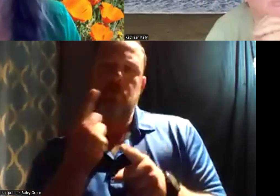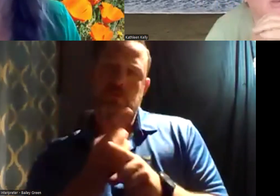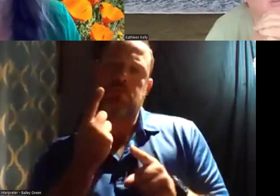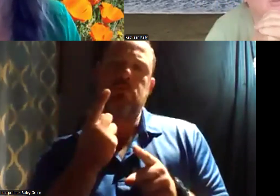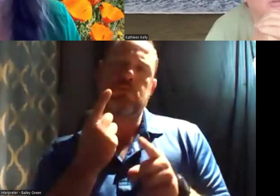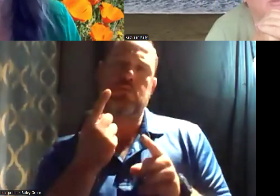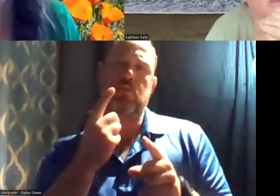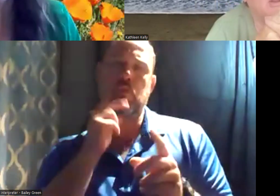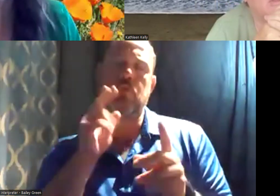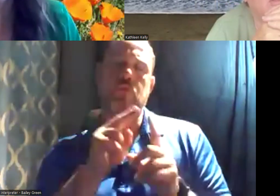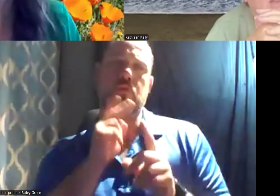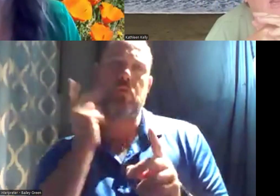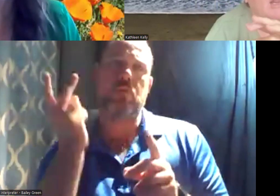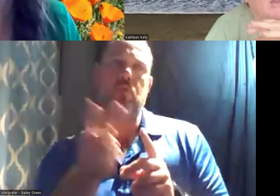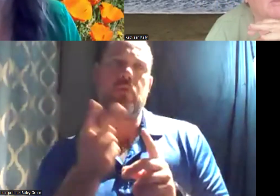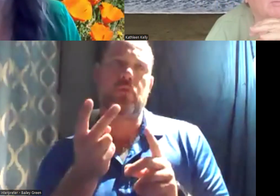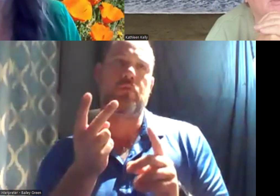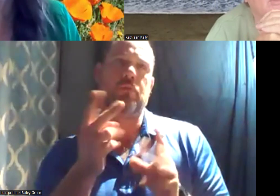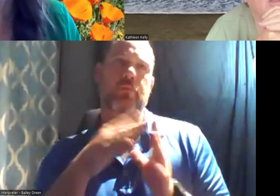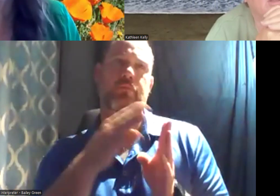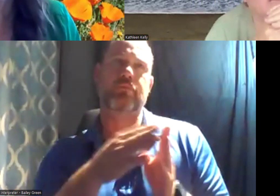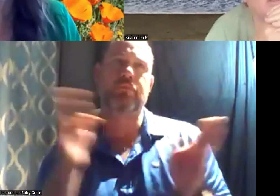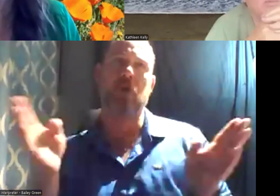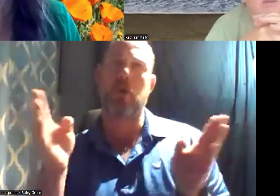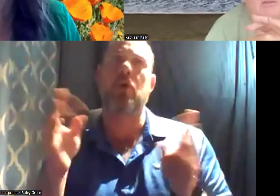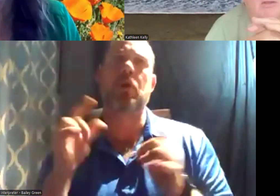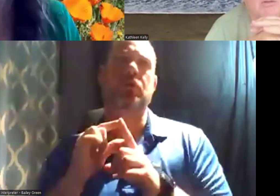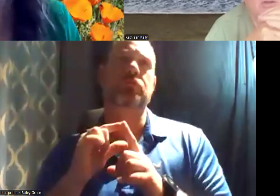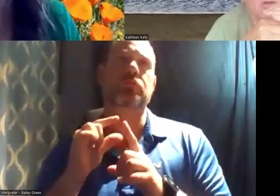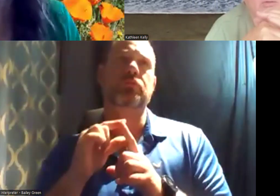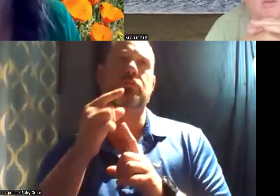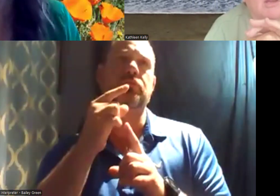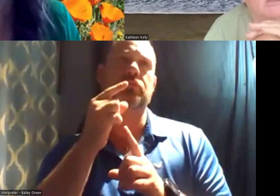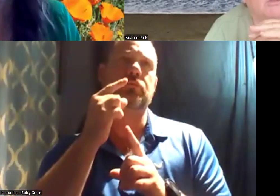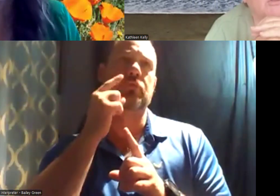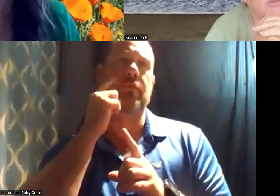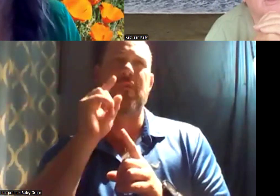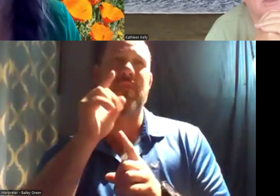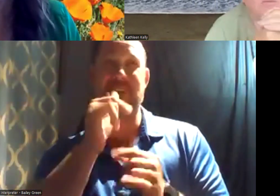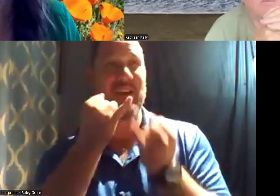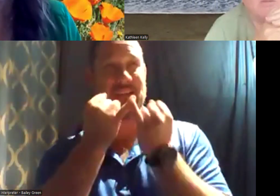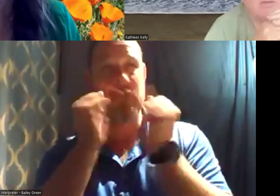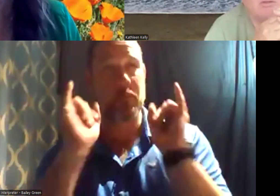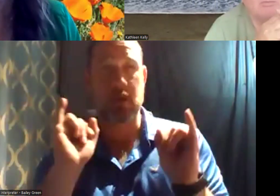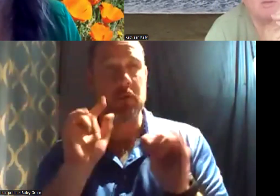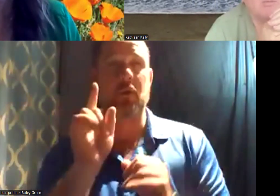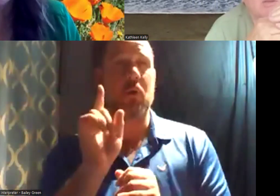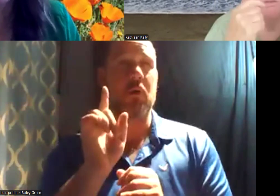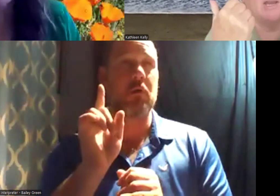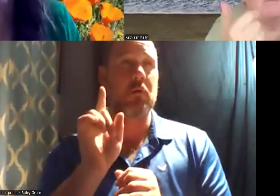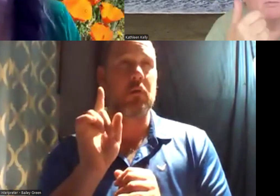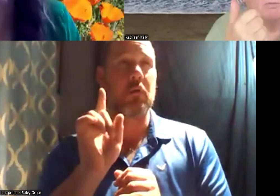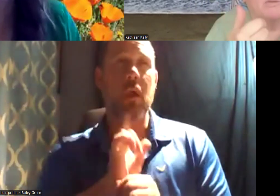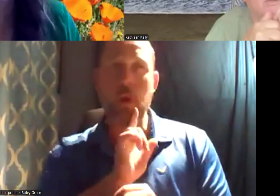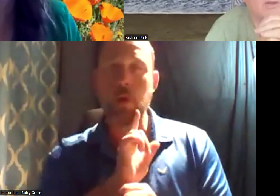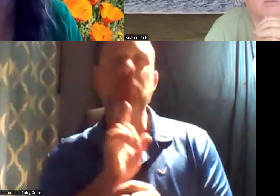slightly broader terms, because if the person's not living independently or alone, they're usually within a family system, and it would be good to